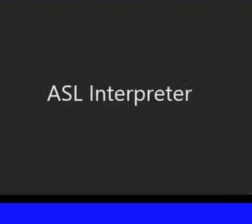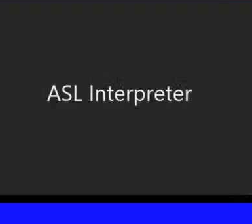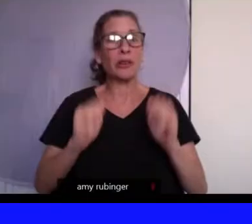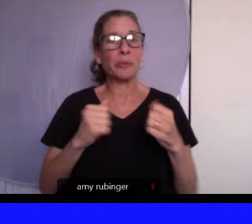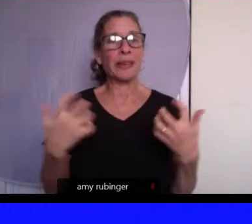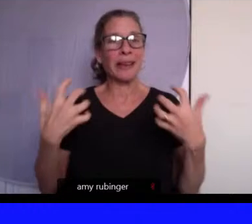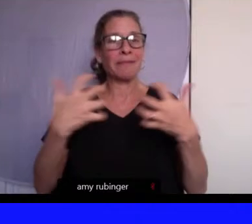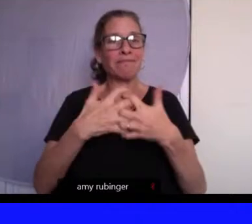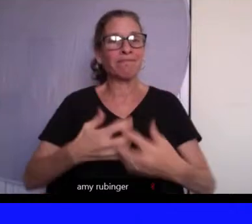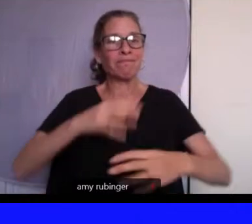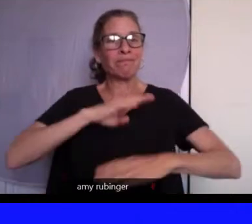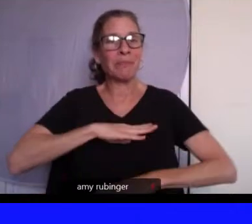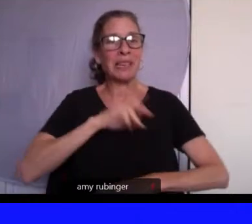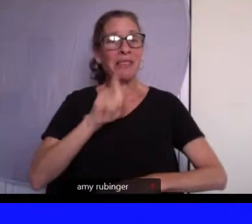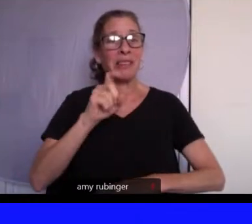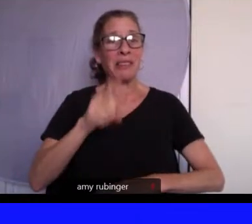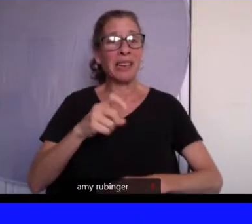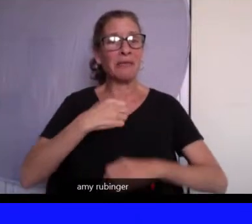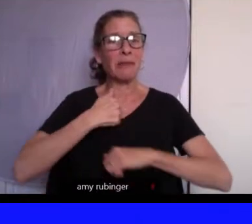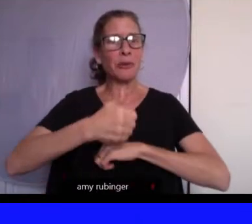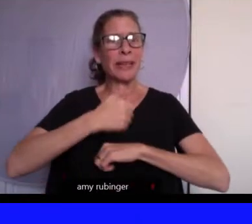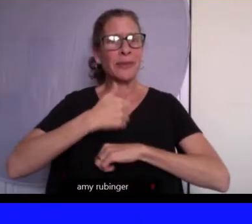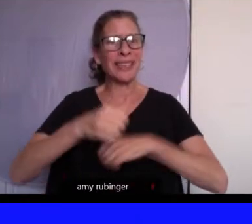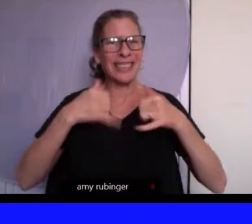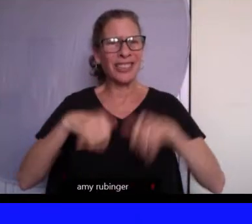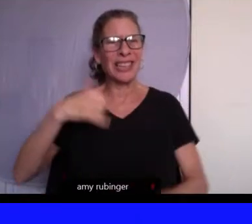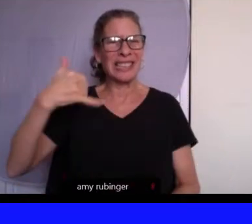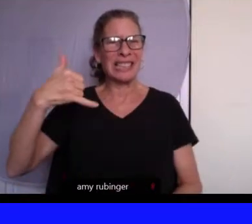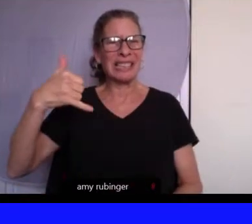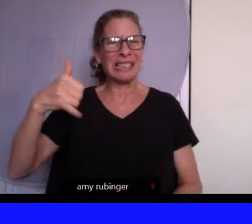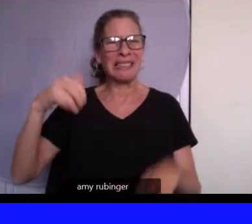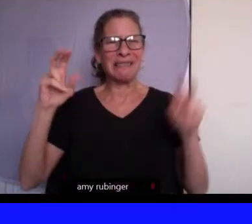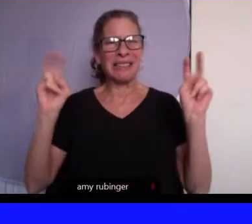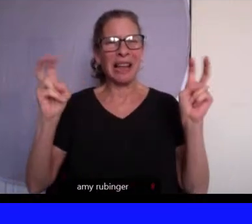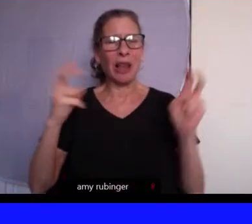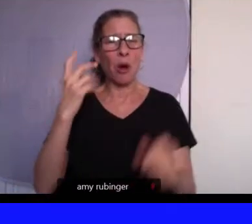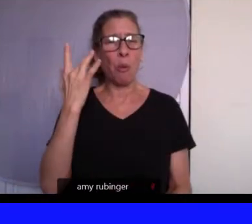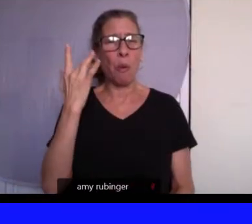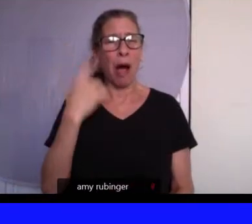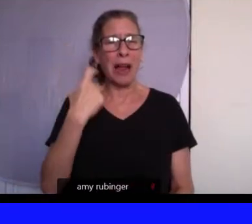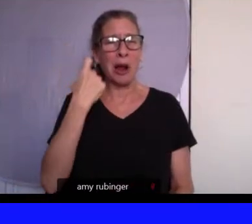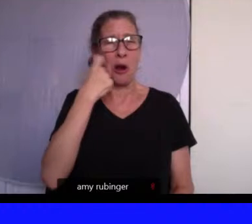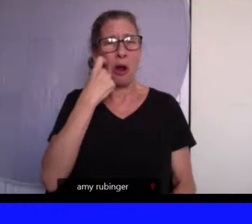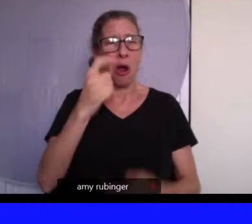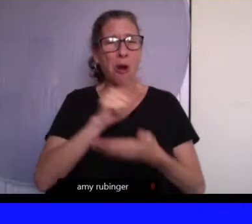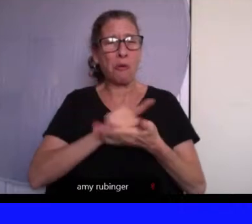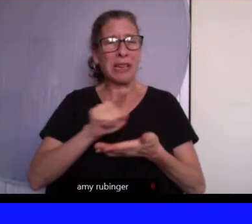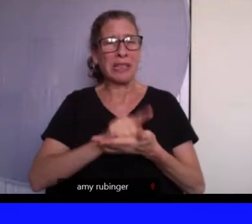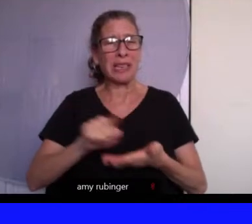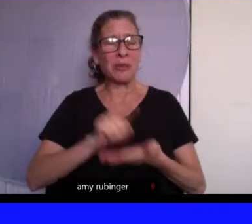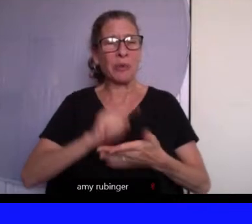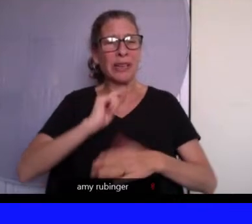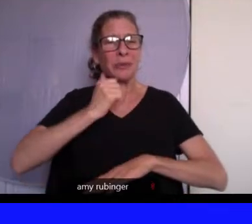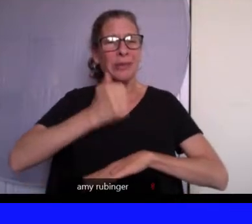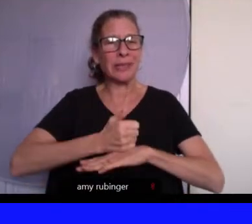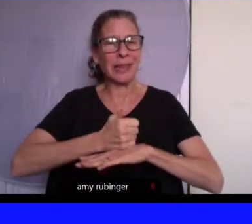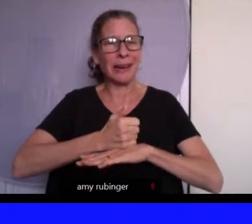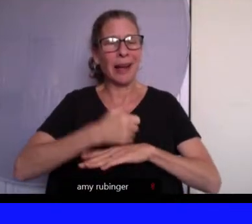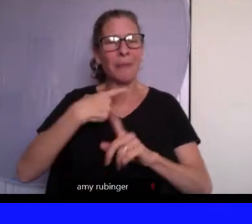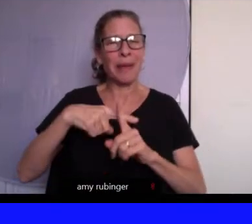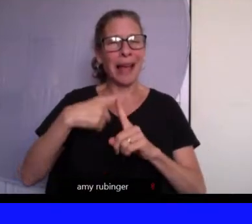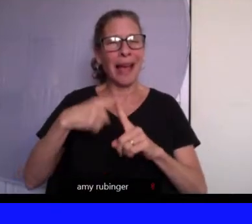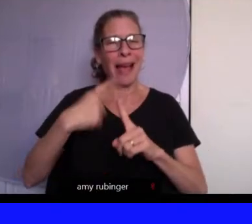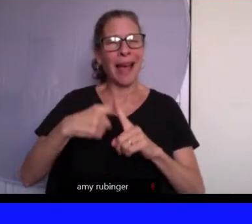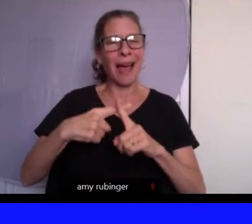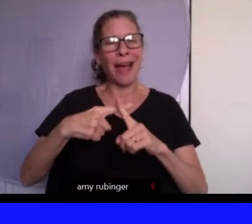shared. They weren't getting any kind of marketing materials that explained to them what's available in between appointments.